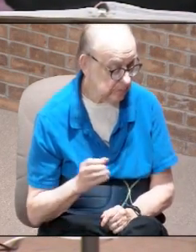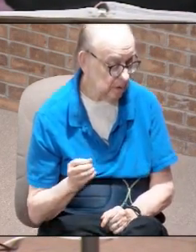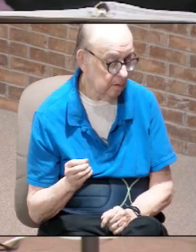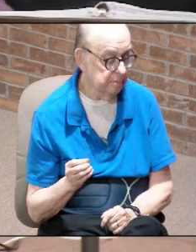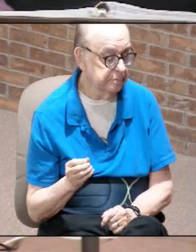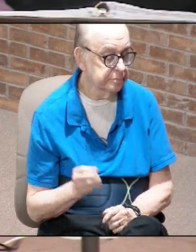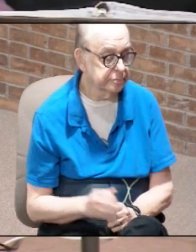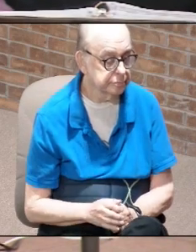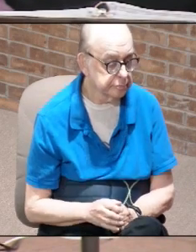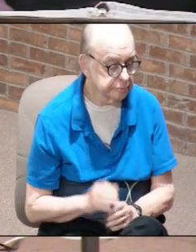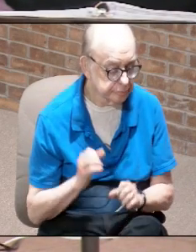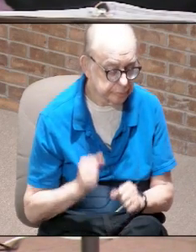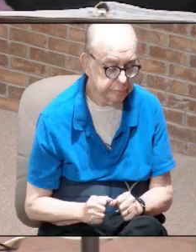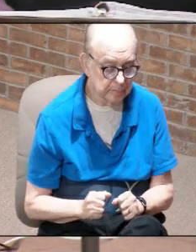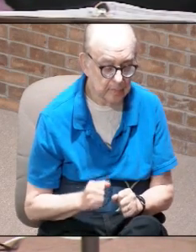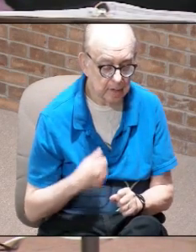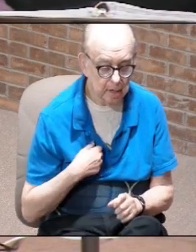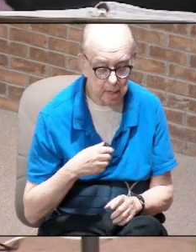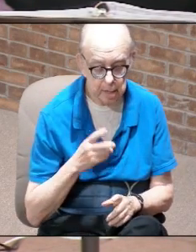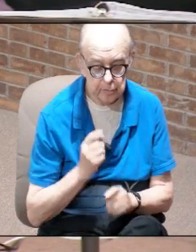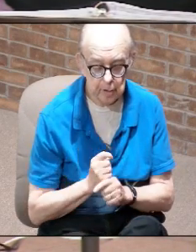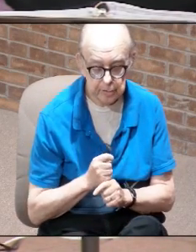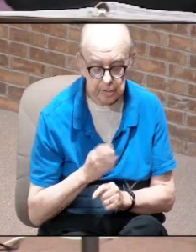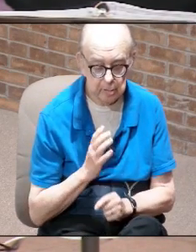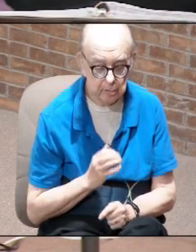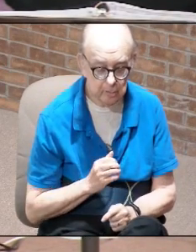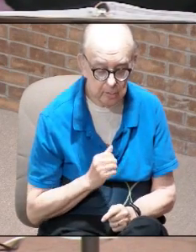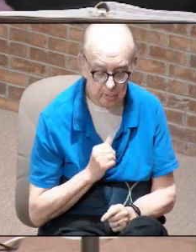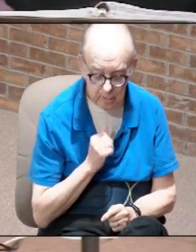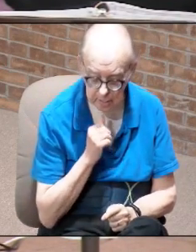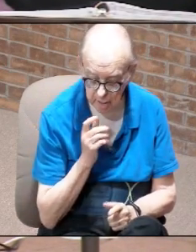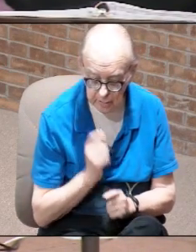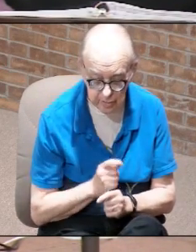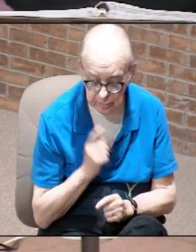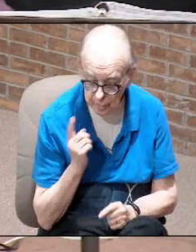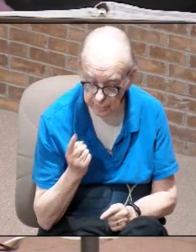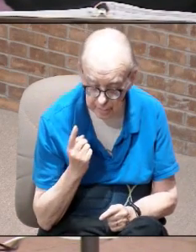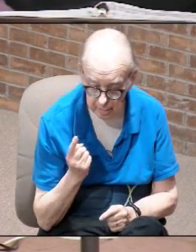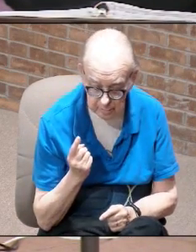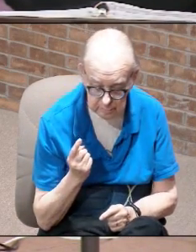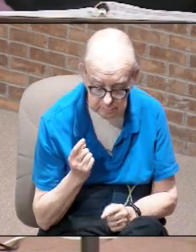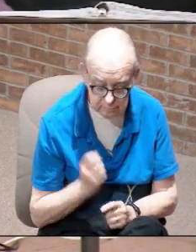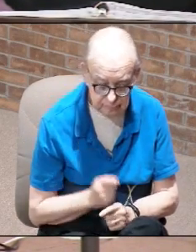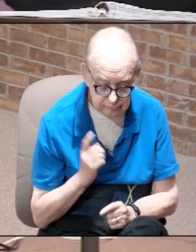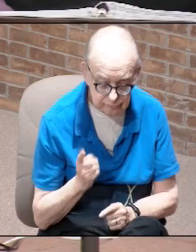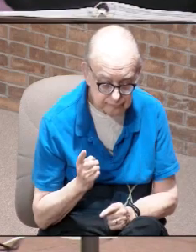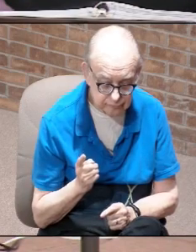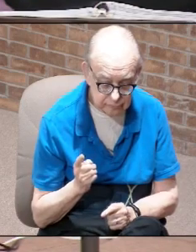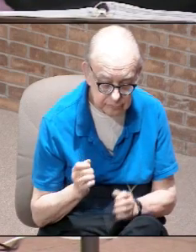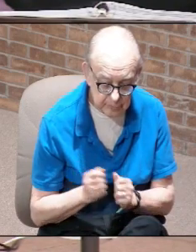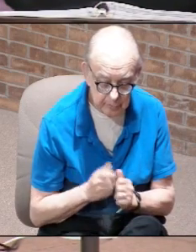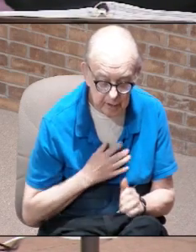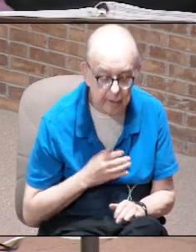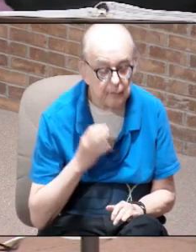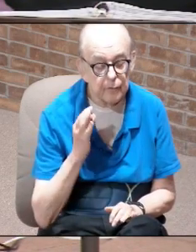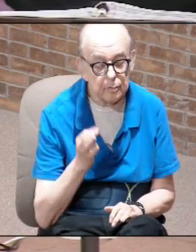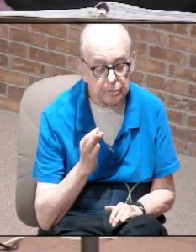And can I trust him, not just trust him? Can I trust him with my future?